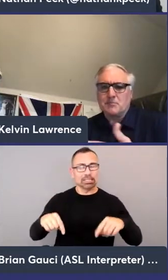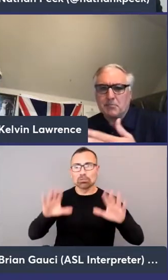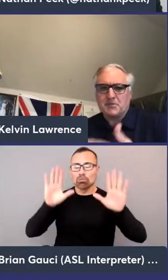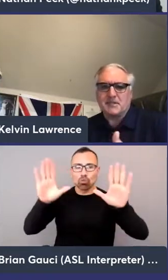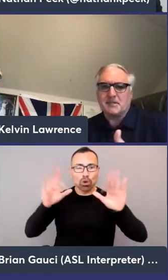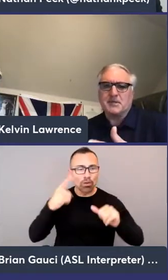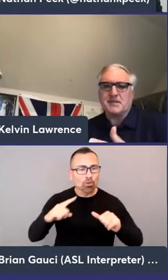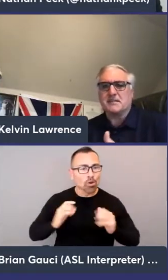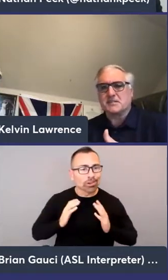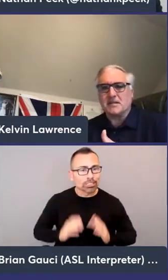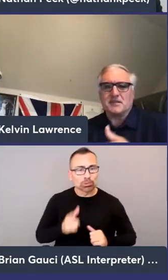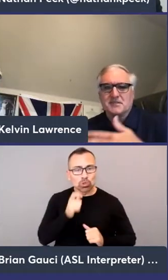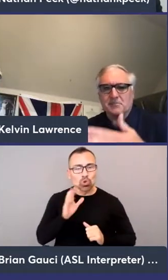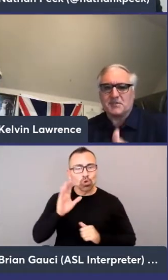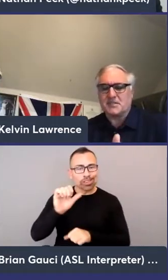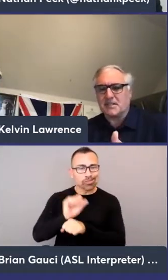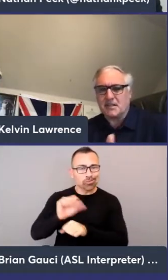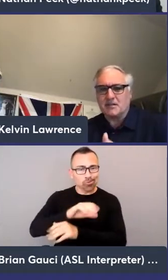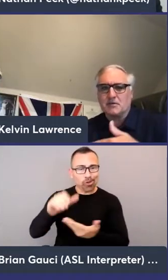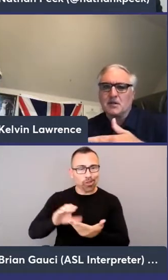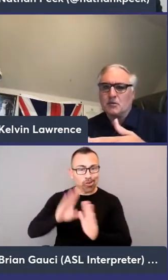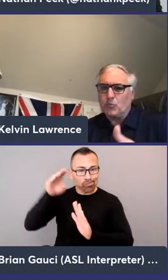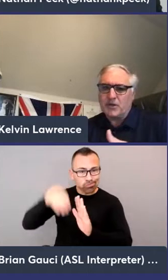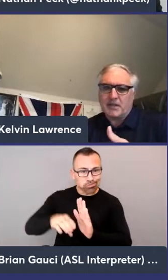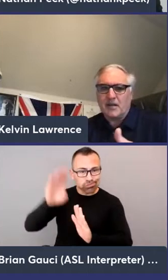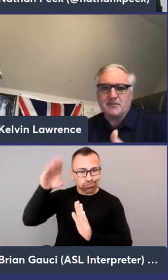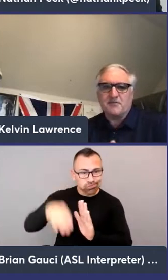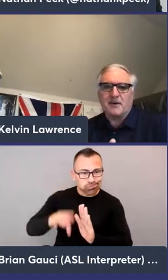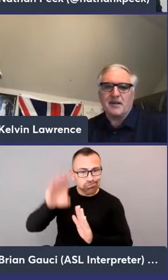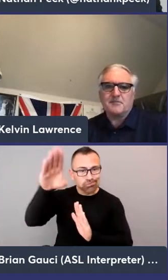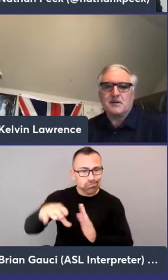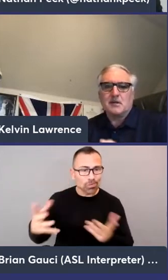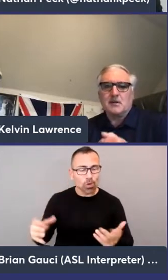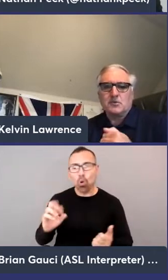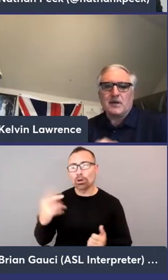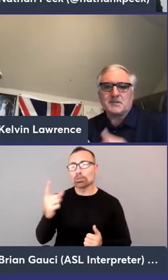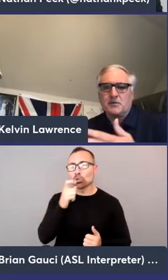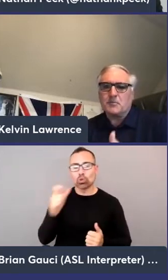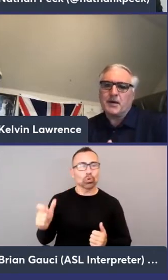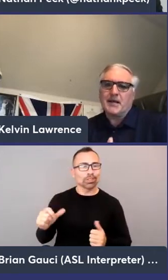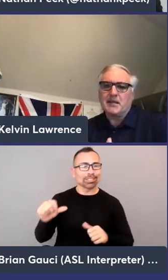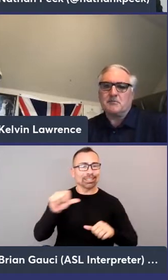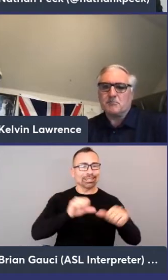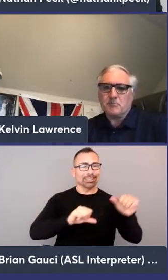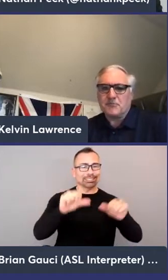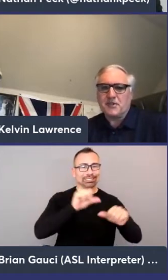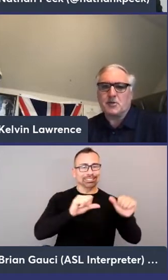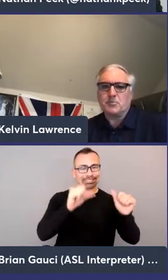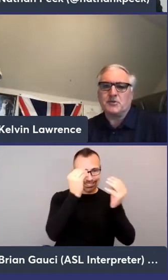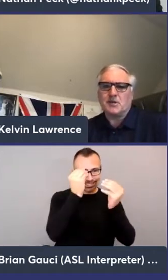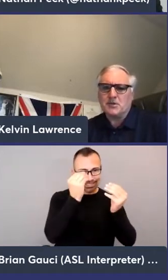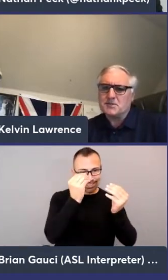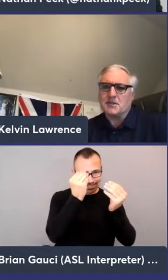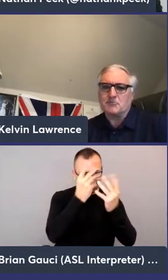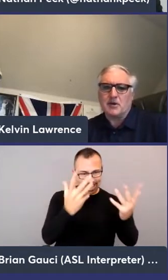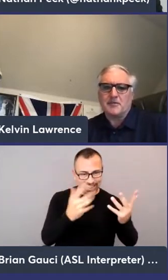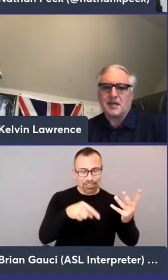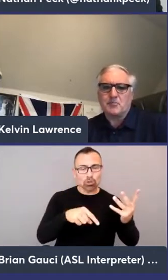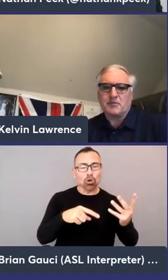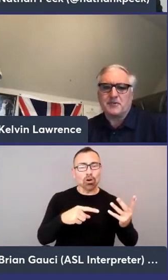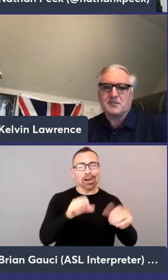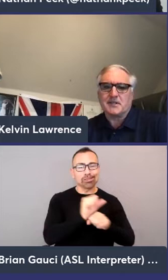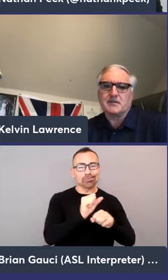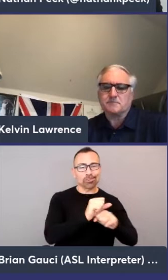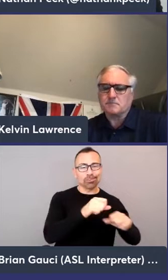someone like me pretending to be a data scientist. I'm just sitting here working 9 to 5, to actually only pay for the compute I'm using rather